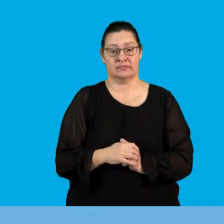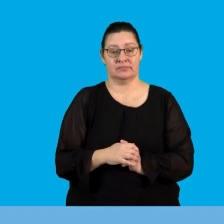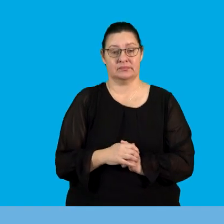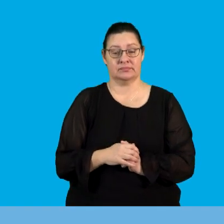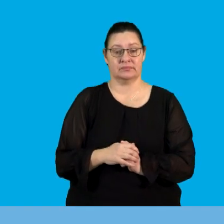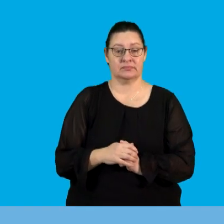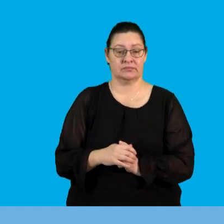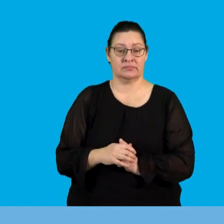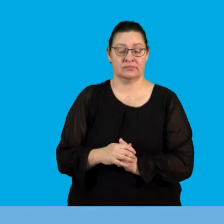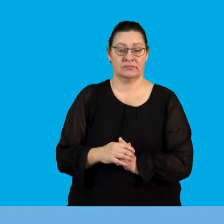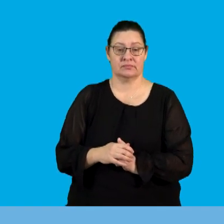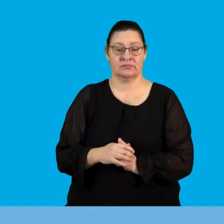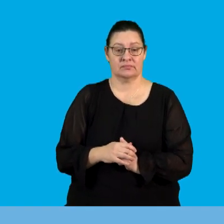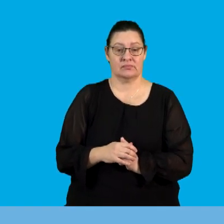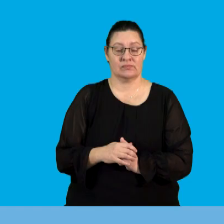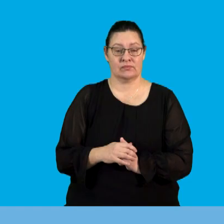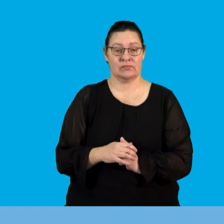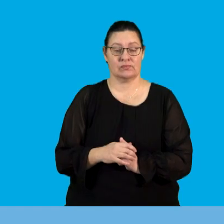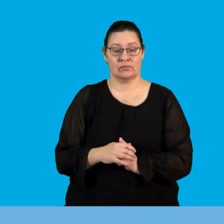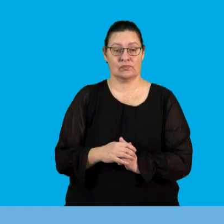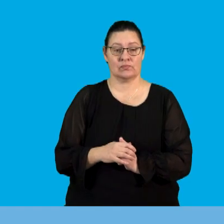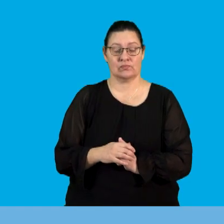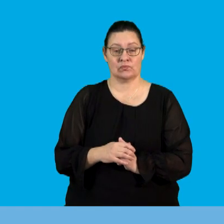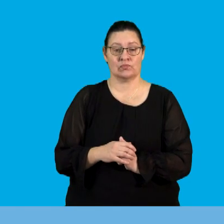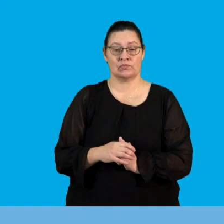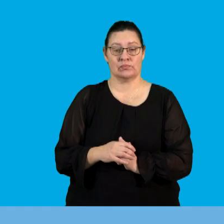oxide. Next question.